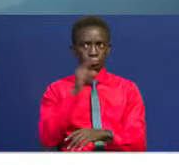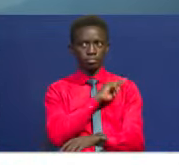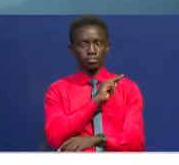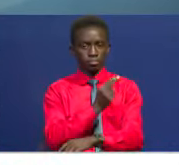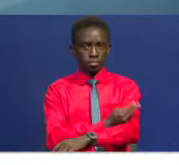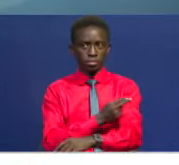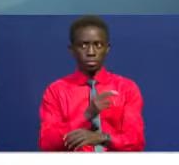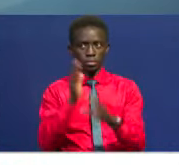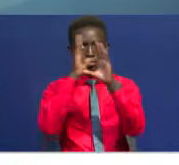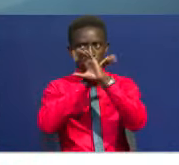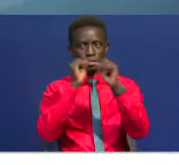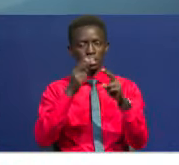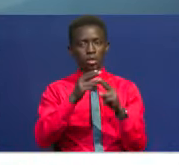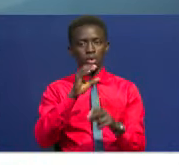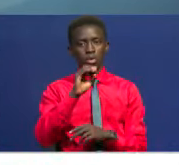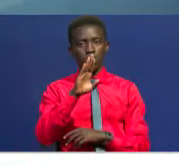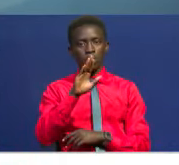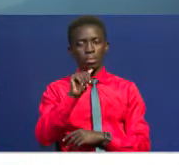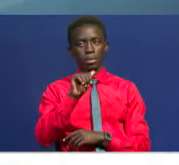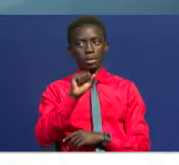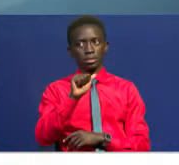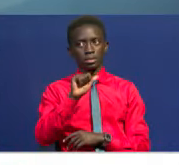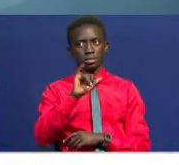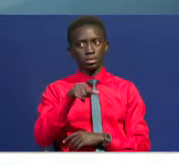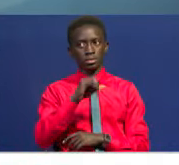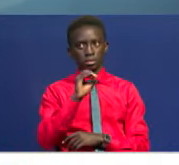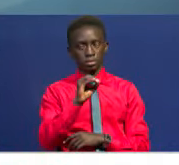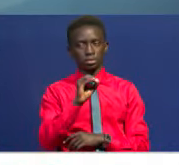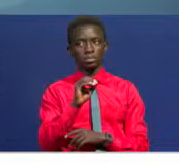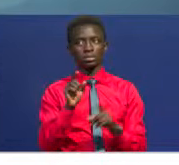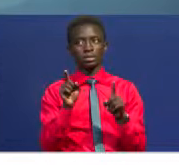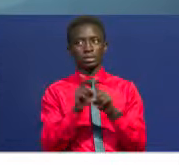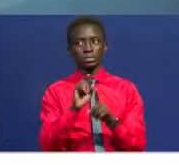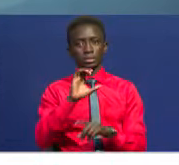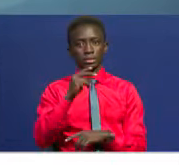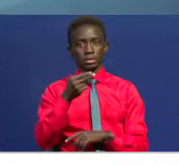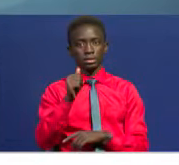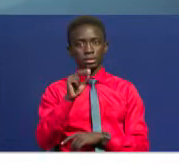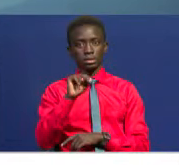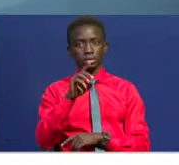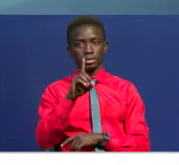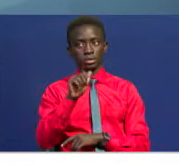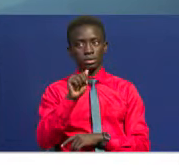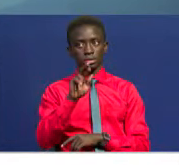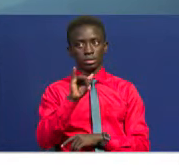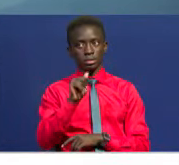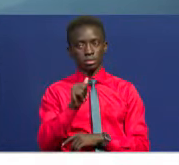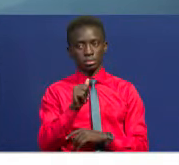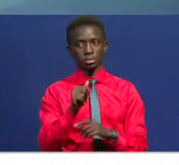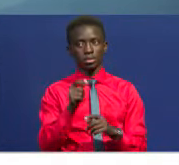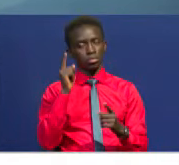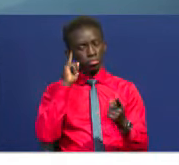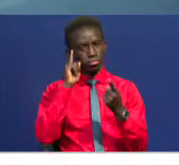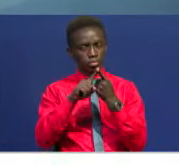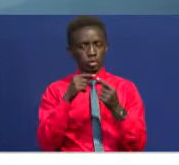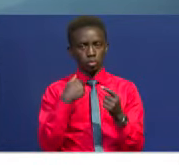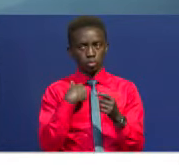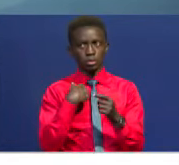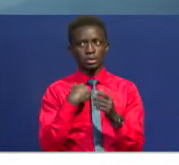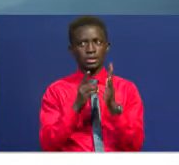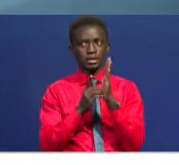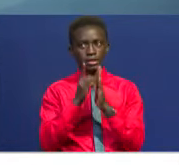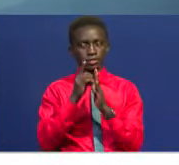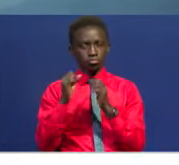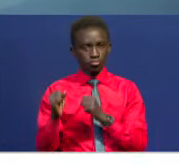Olushegun Obasanjo, Kenyan philanthropist Manu Chandaria, religious leaders and peace activists, aims to develop strategies for